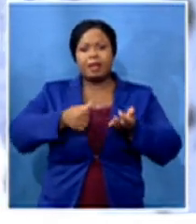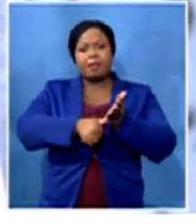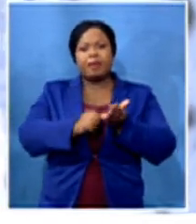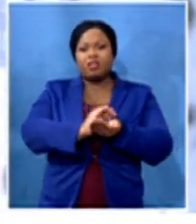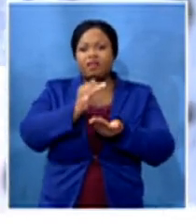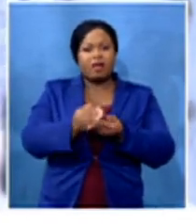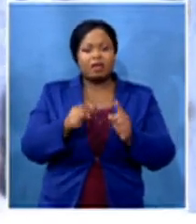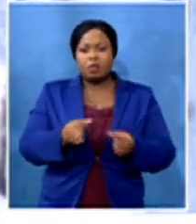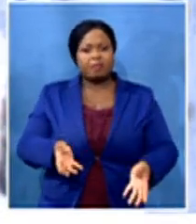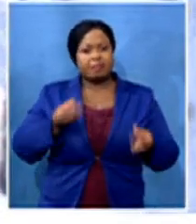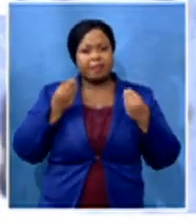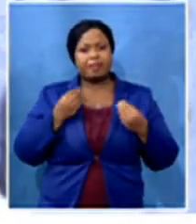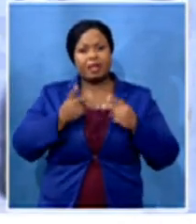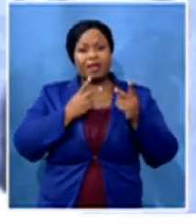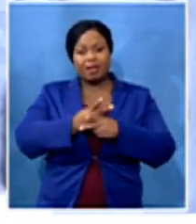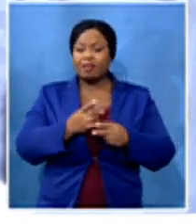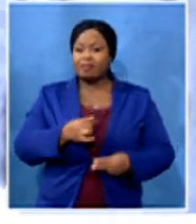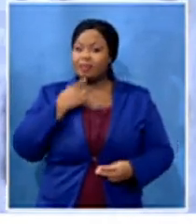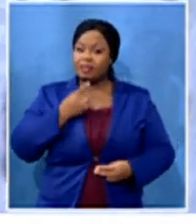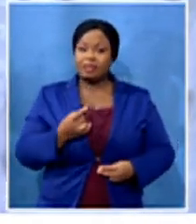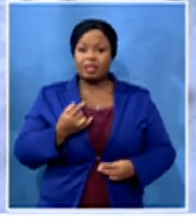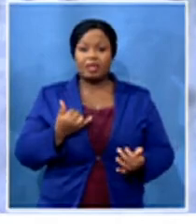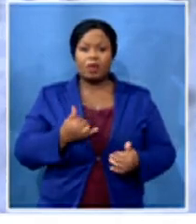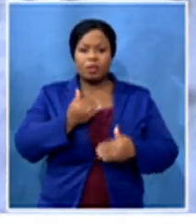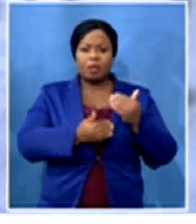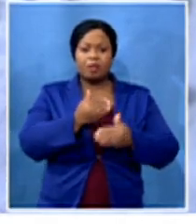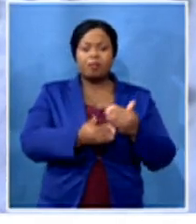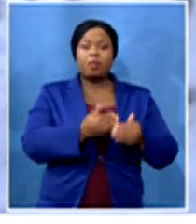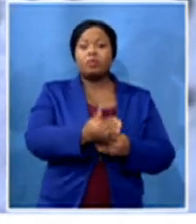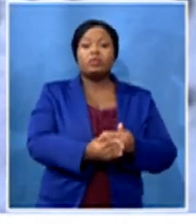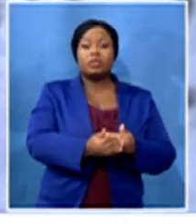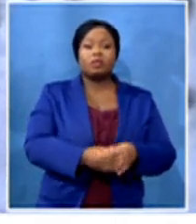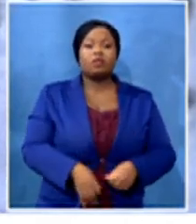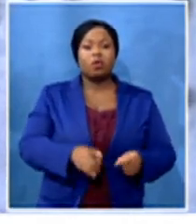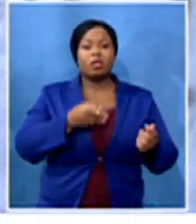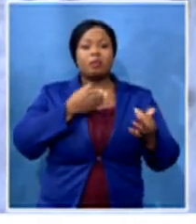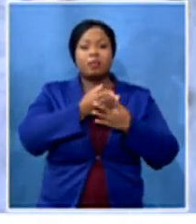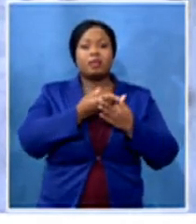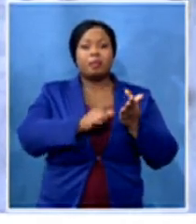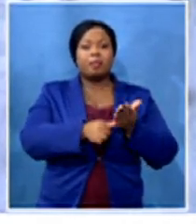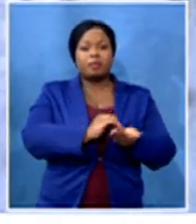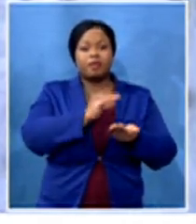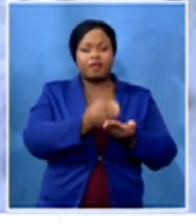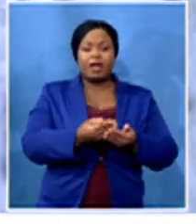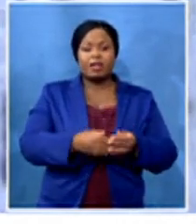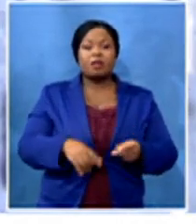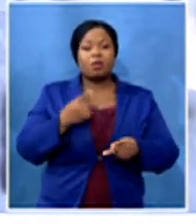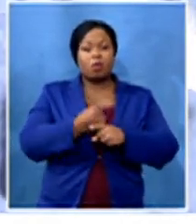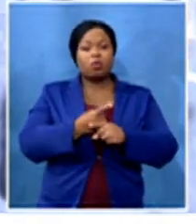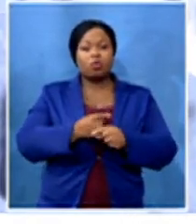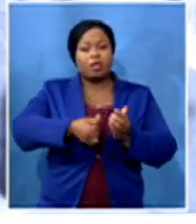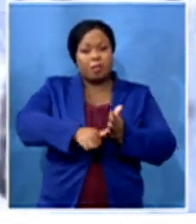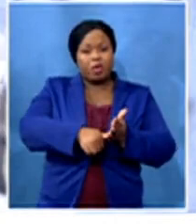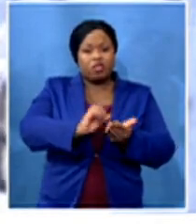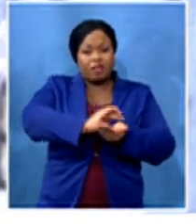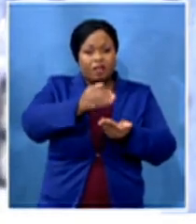and their provident funds, and that the process of accessing their provident funds and pension funds will be extended